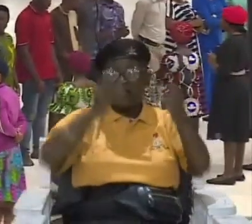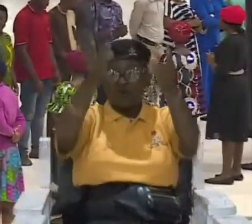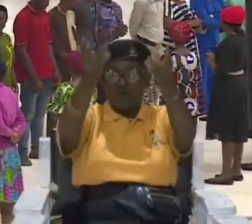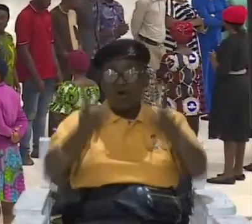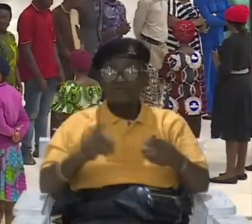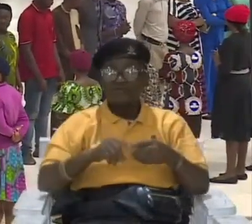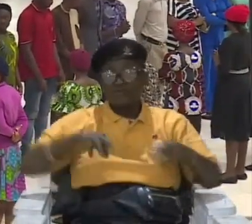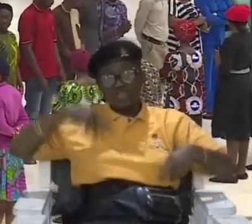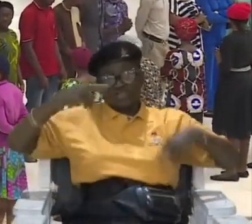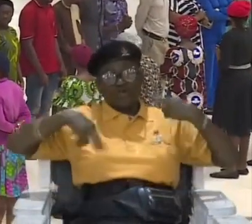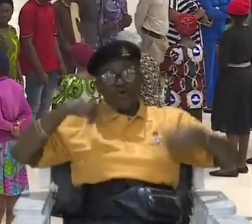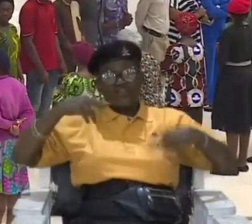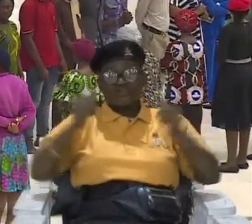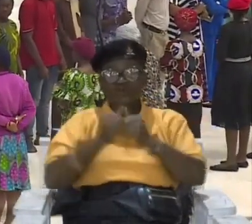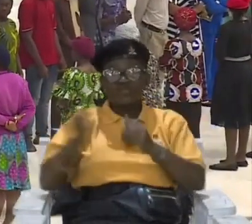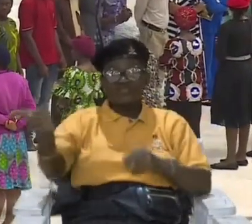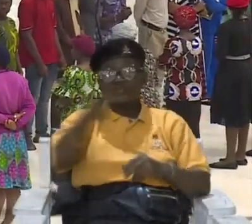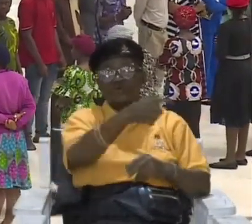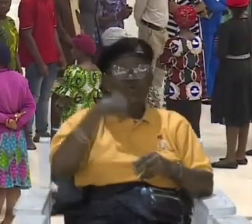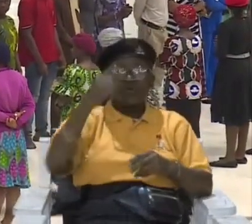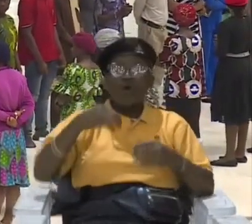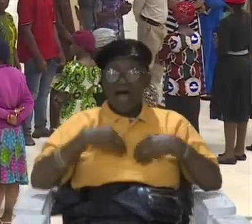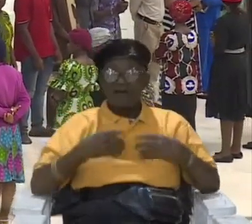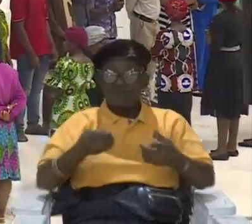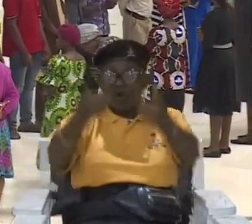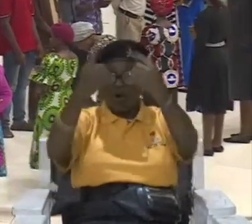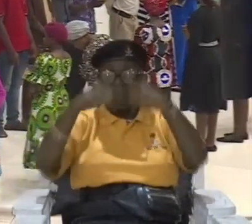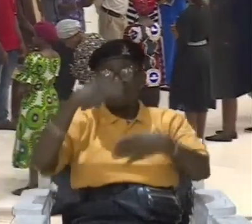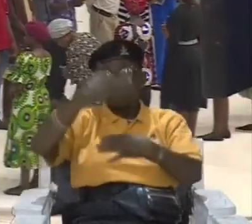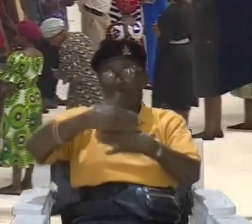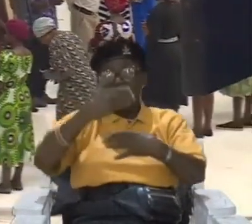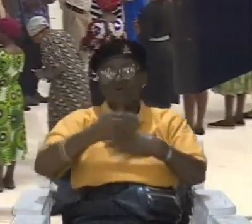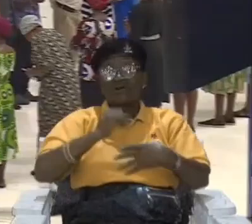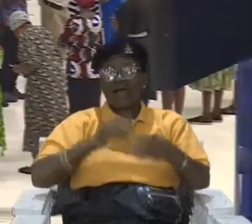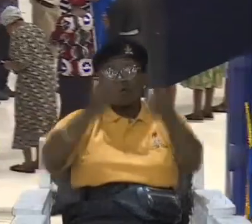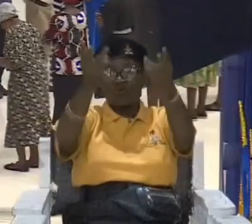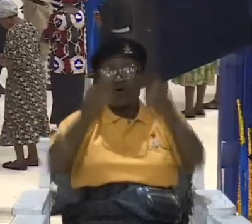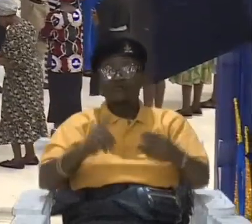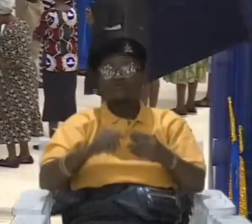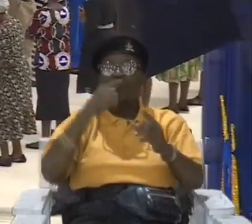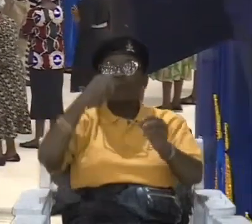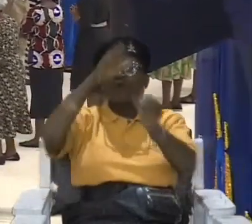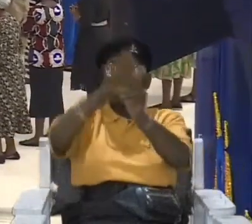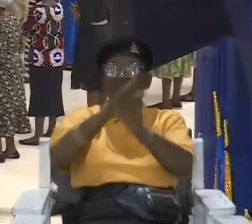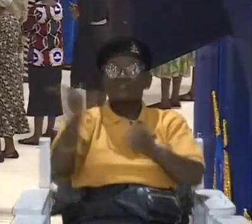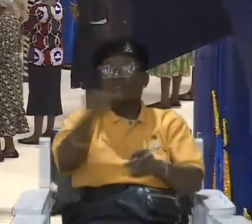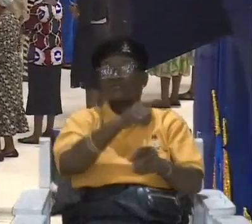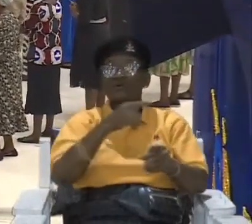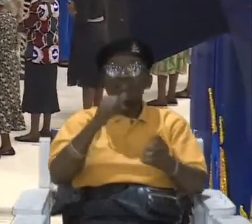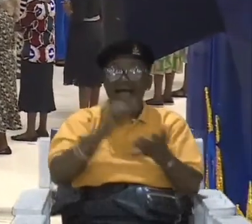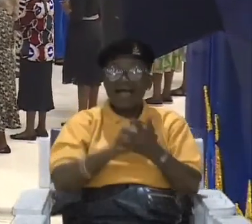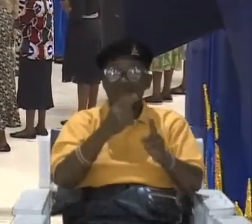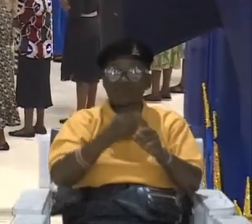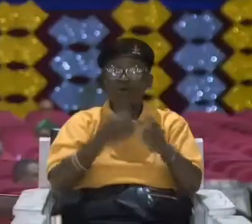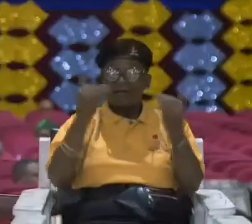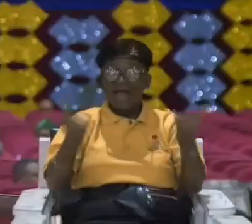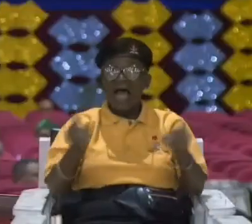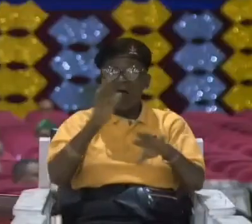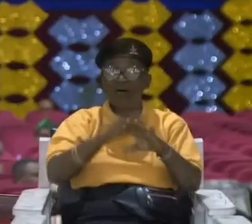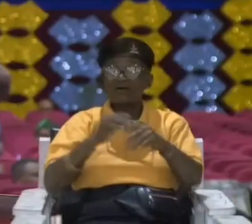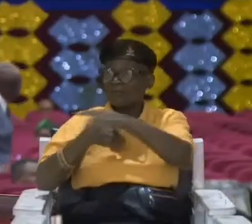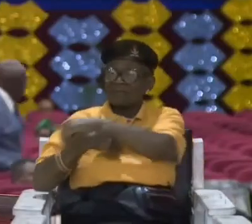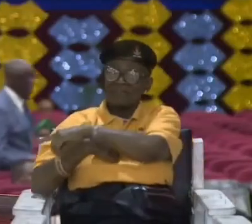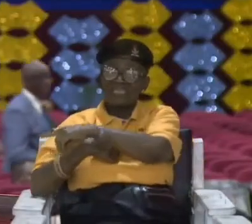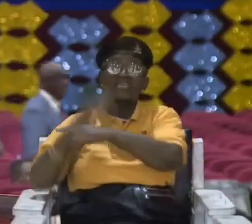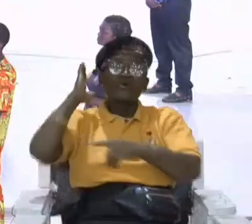you who have come forward. I want to promise you that from now on, by grace of God, I'll be praying for you. So